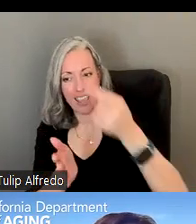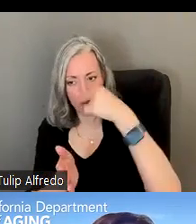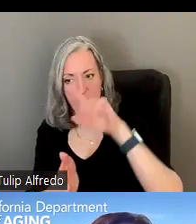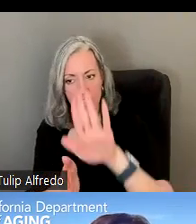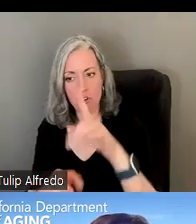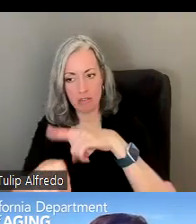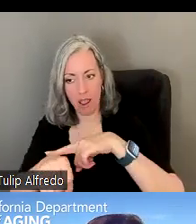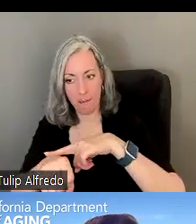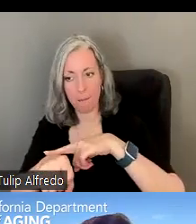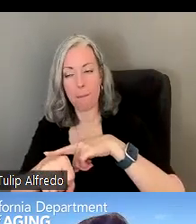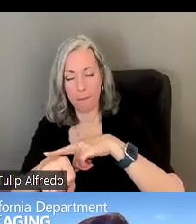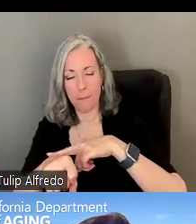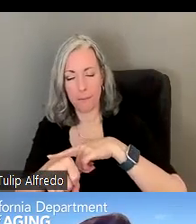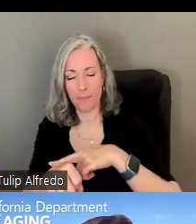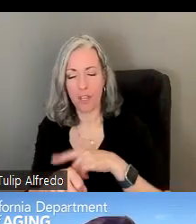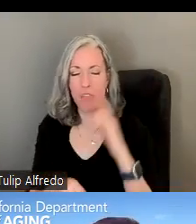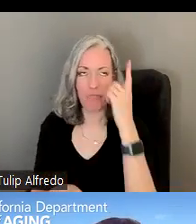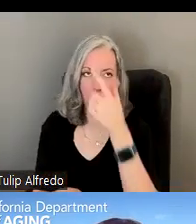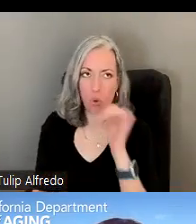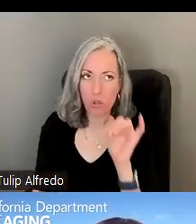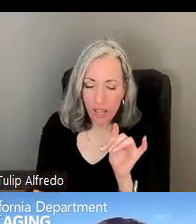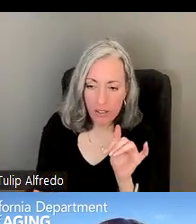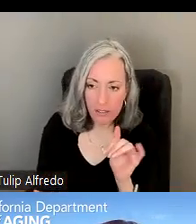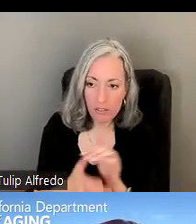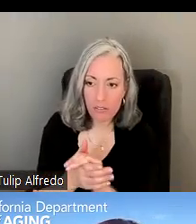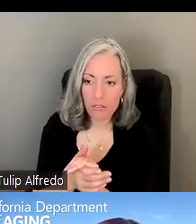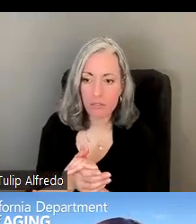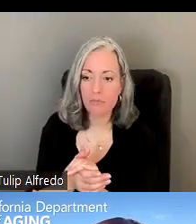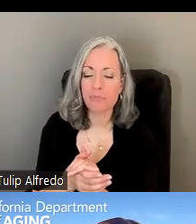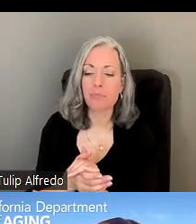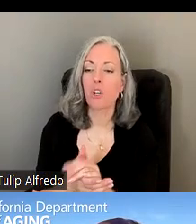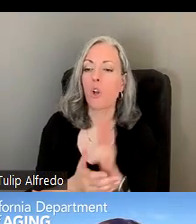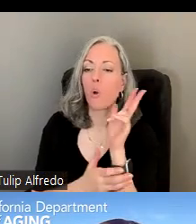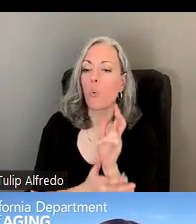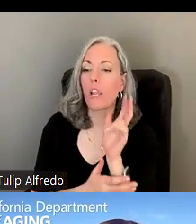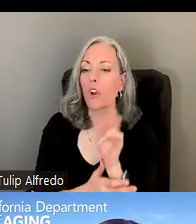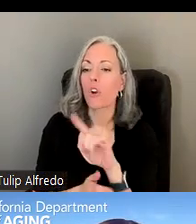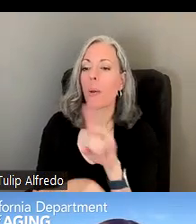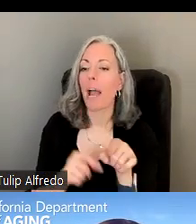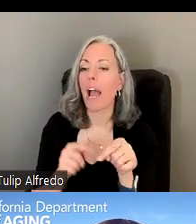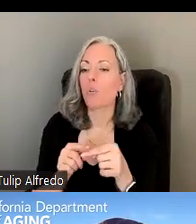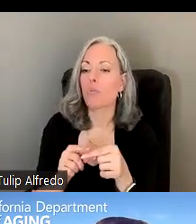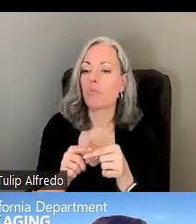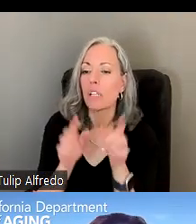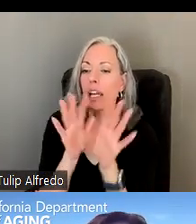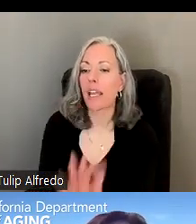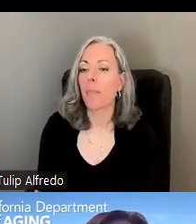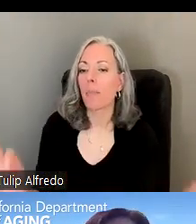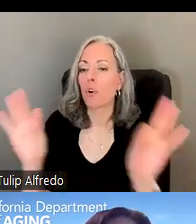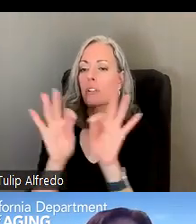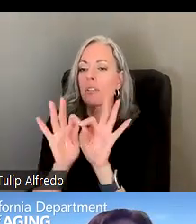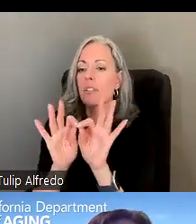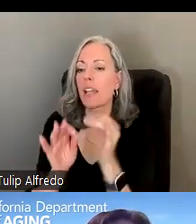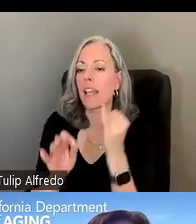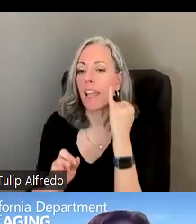time. And what that would look like. We also heard about the importance of, if